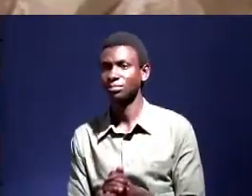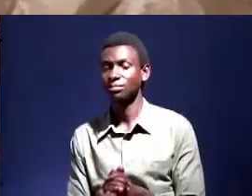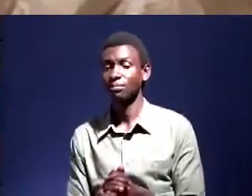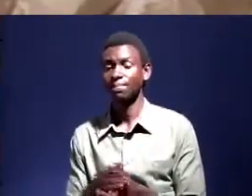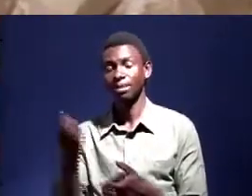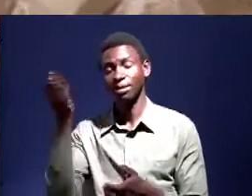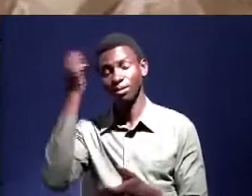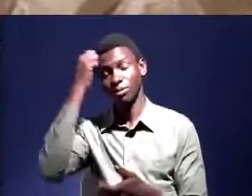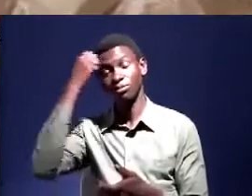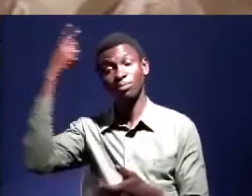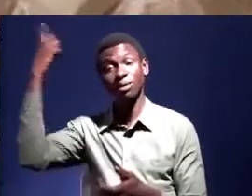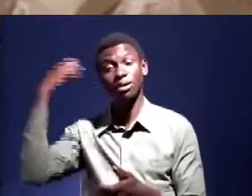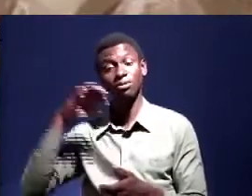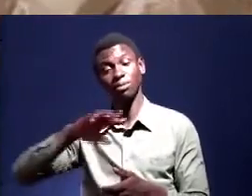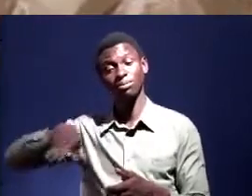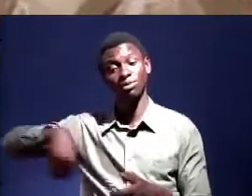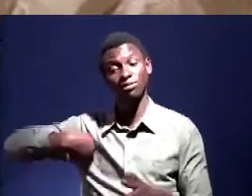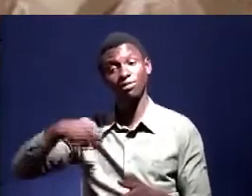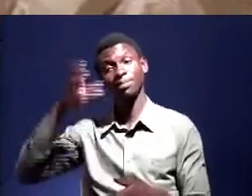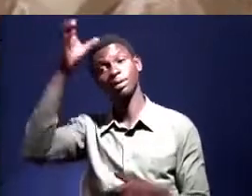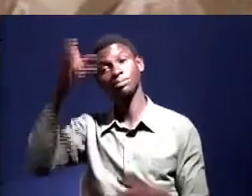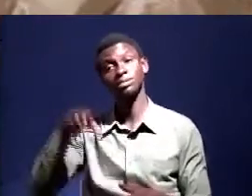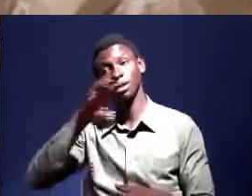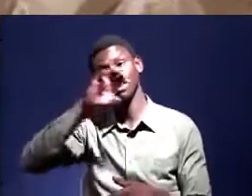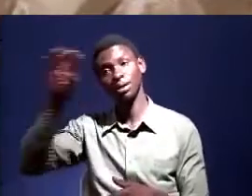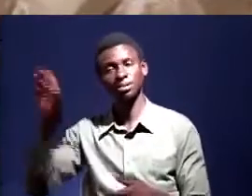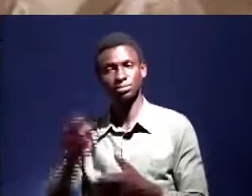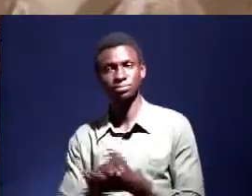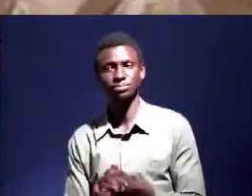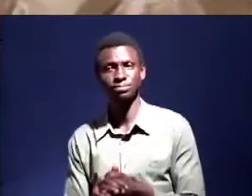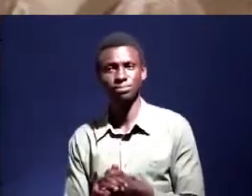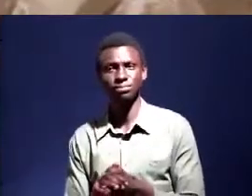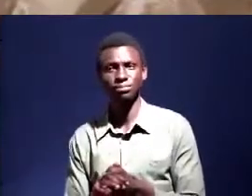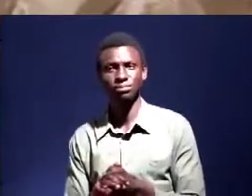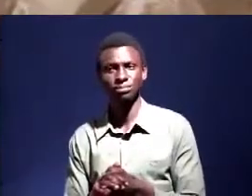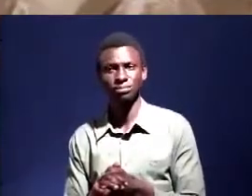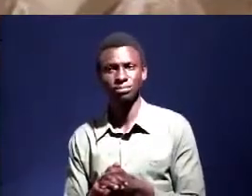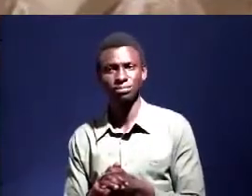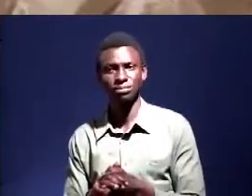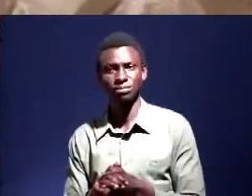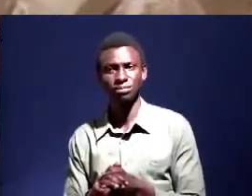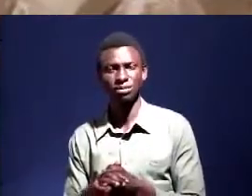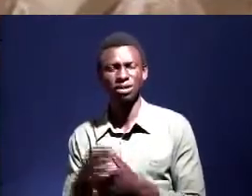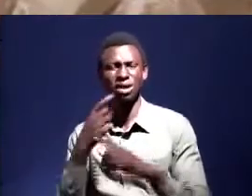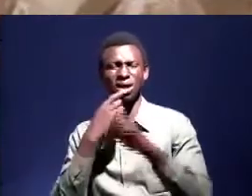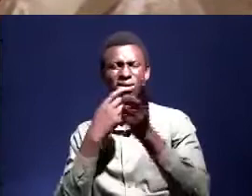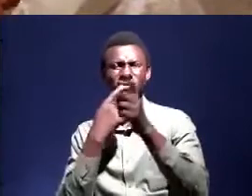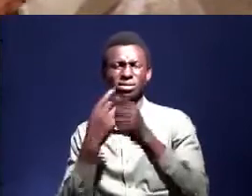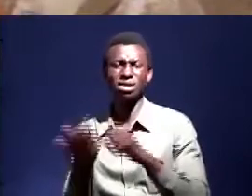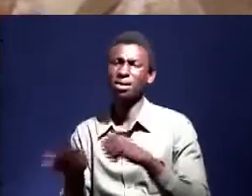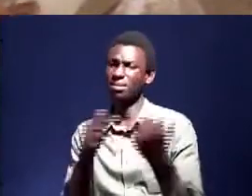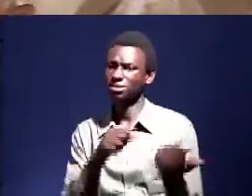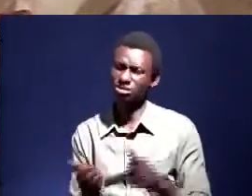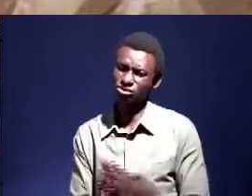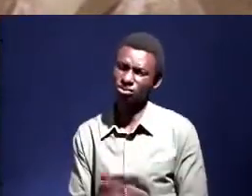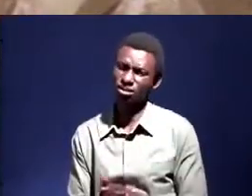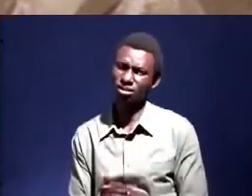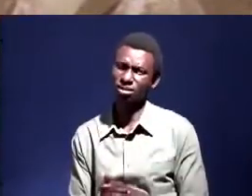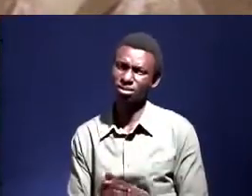Pastor, that's not good enough for me. Pastor, you must baptize me. I said to his